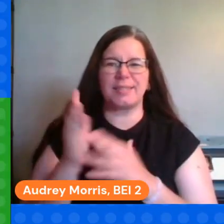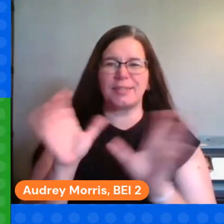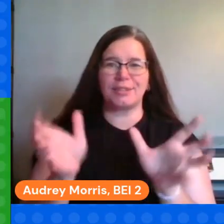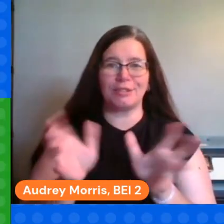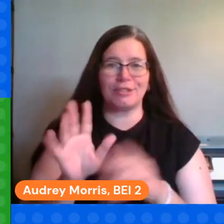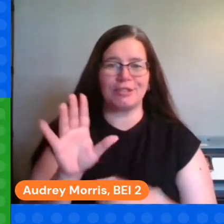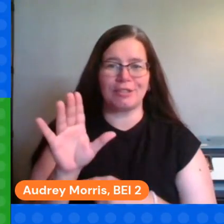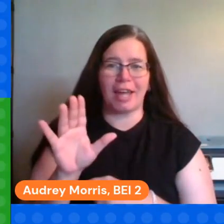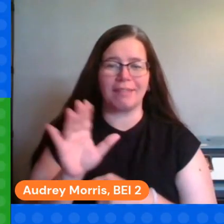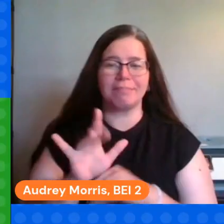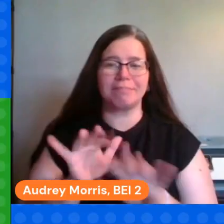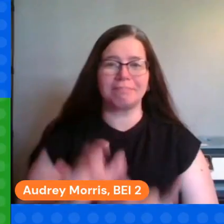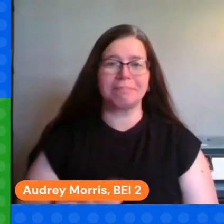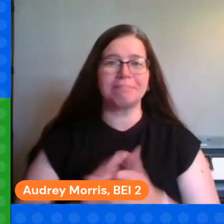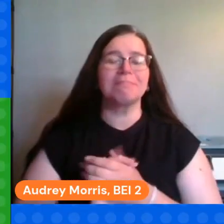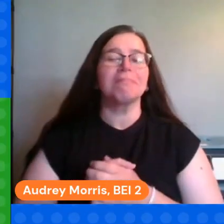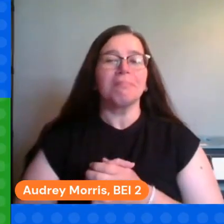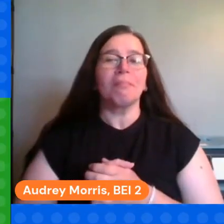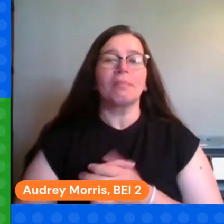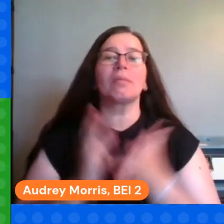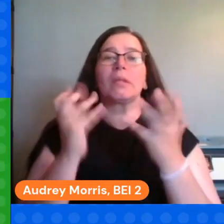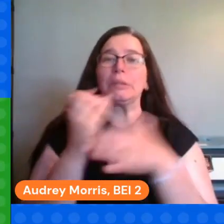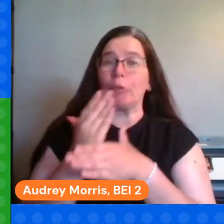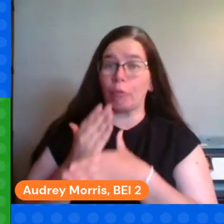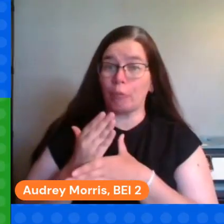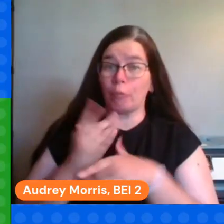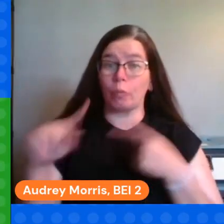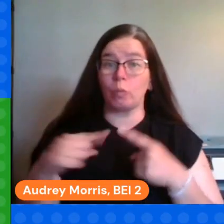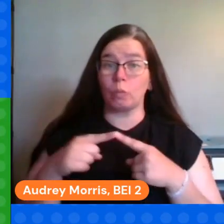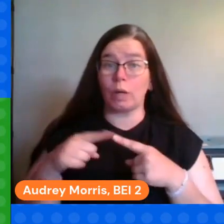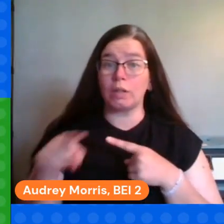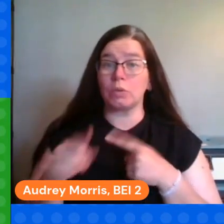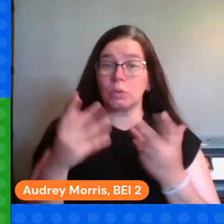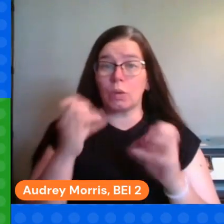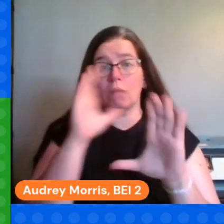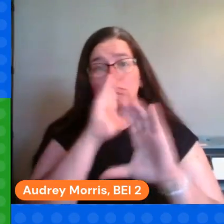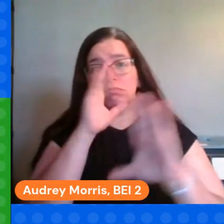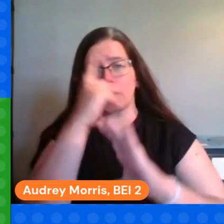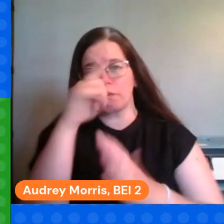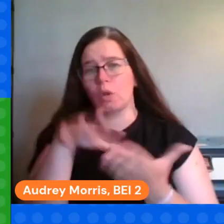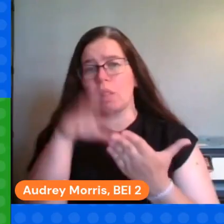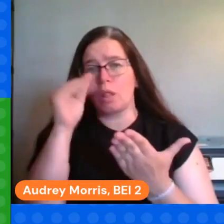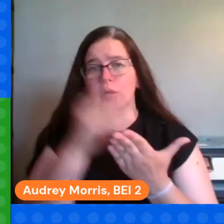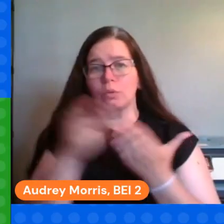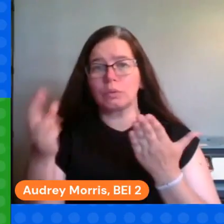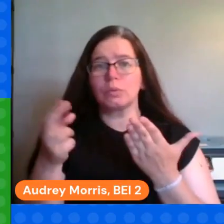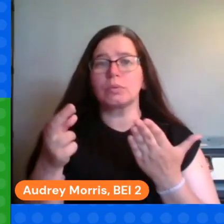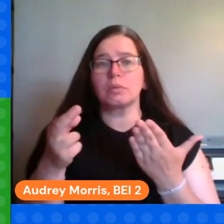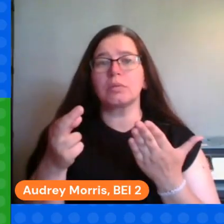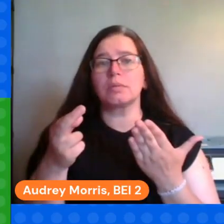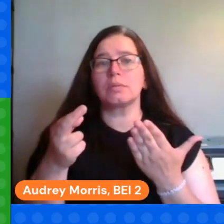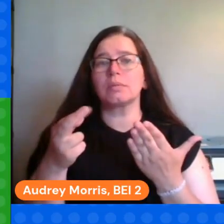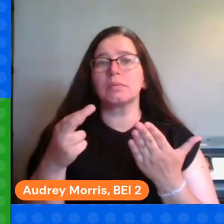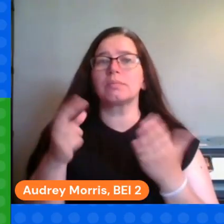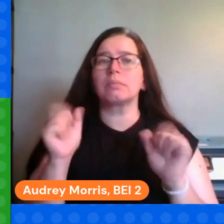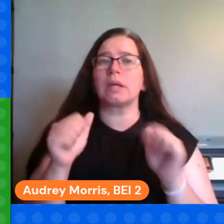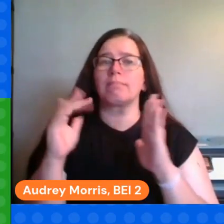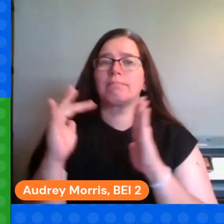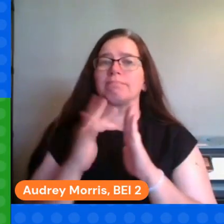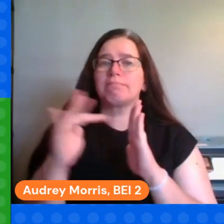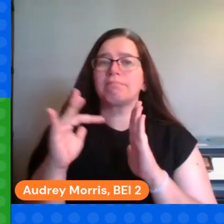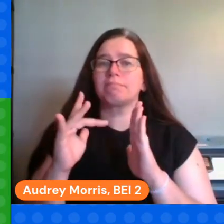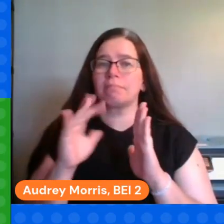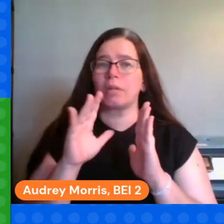yeah, so we would like to share with you that whenever you want to look for the learning resources of OctoStudio, you can go to the